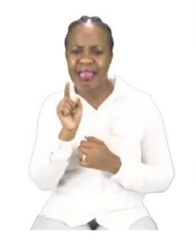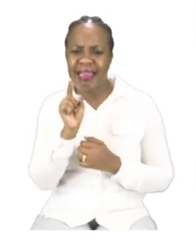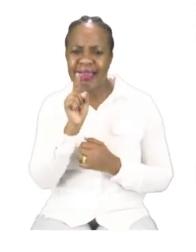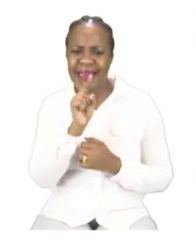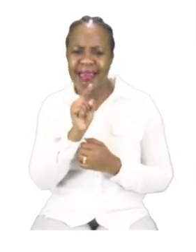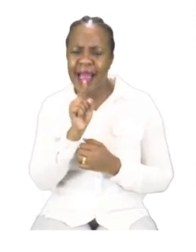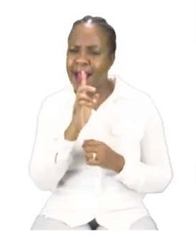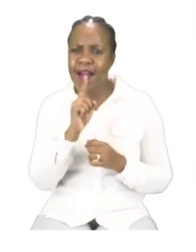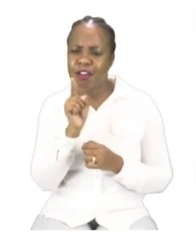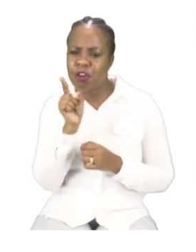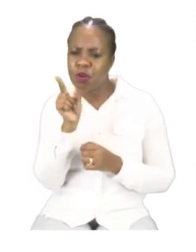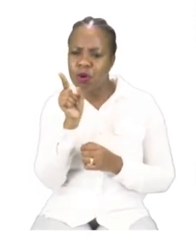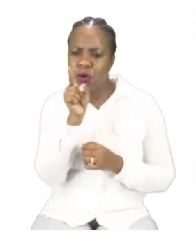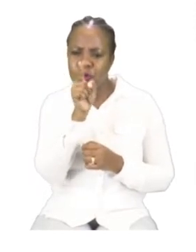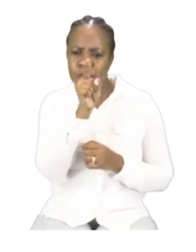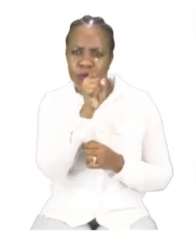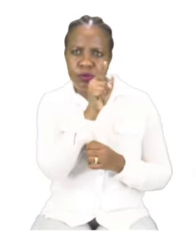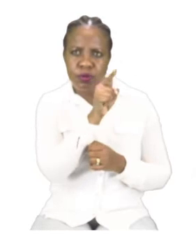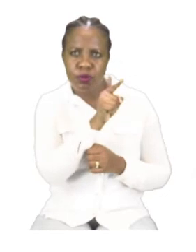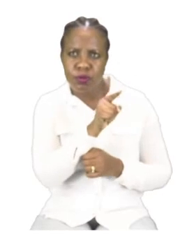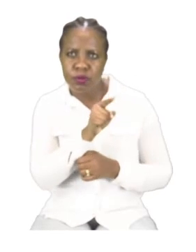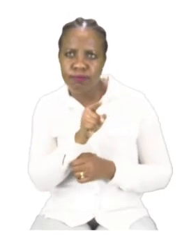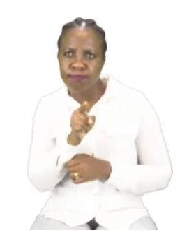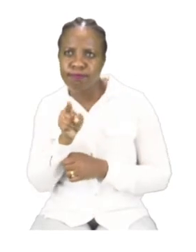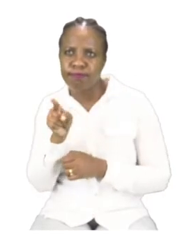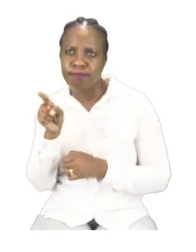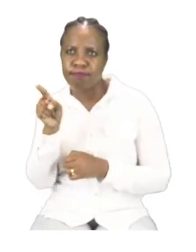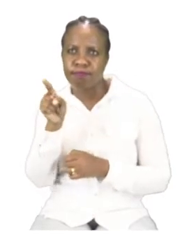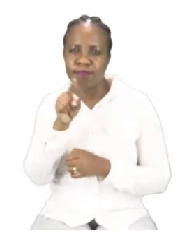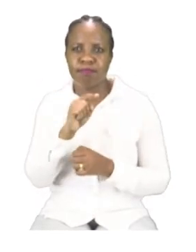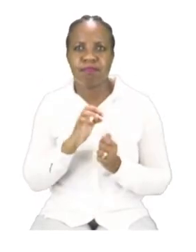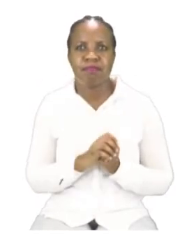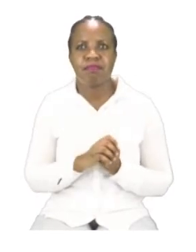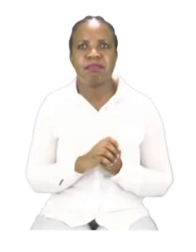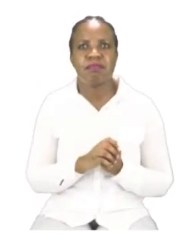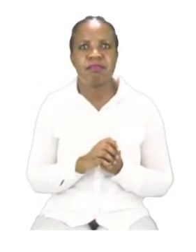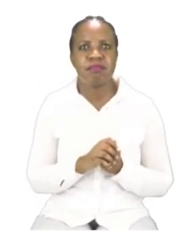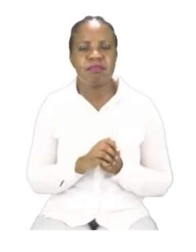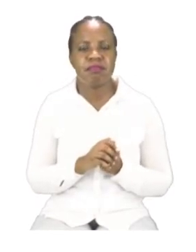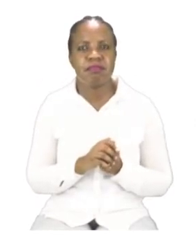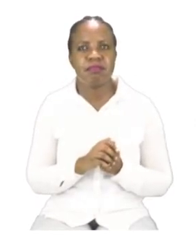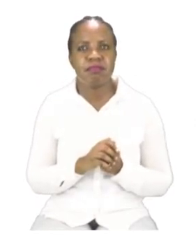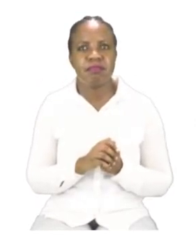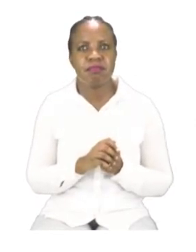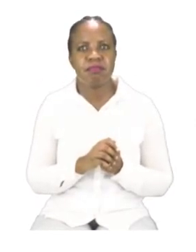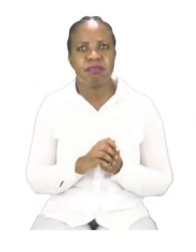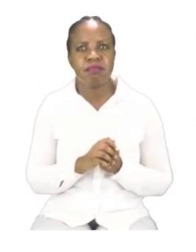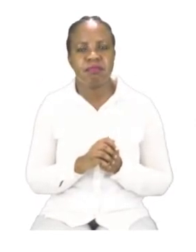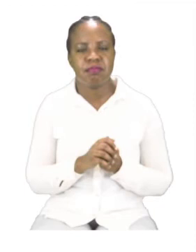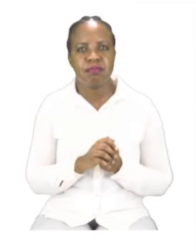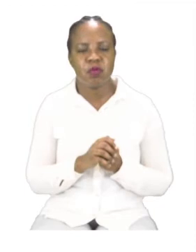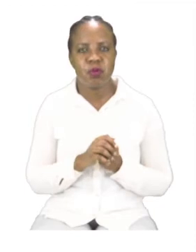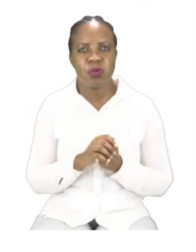special kind of shape. The circle is even all round, whilst the oval can either be long